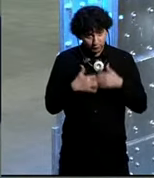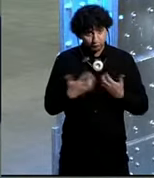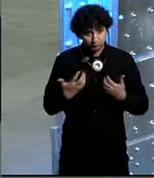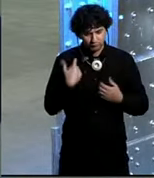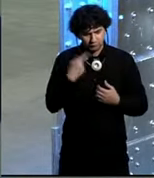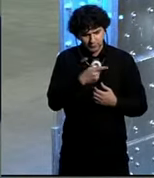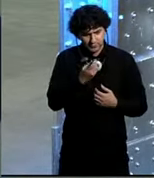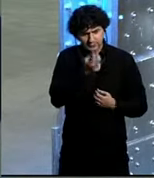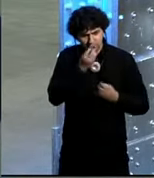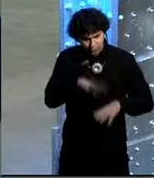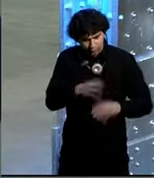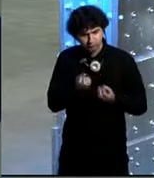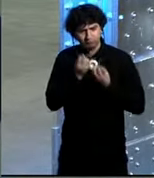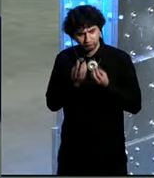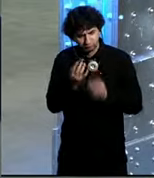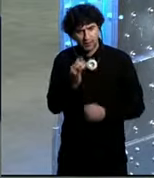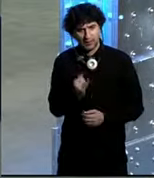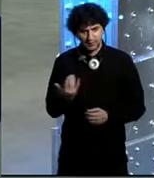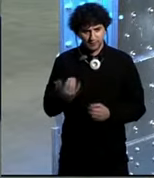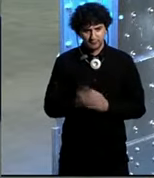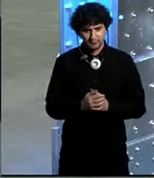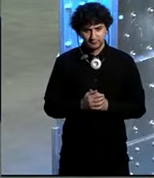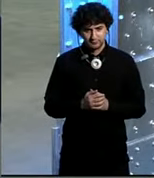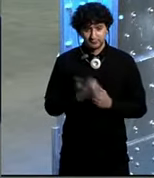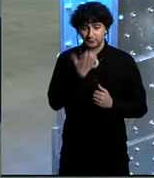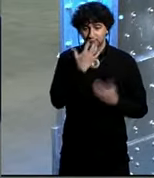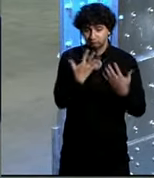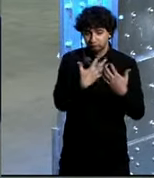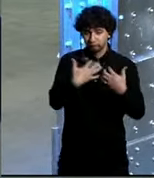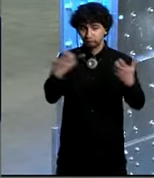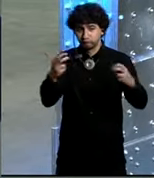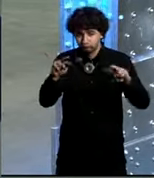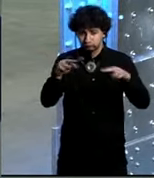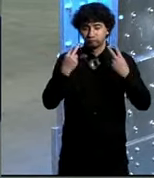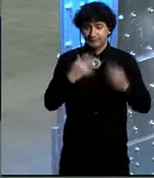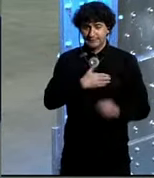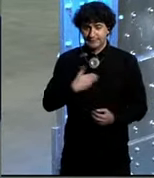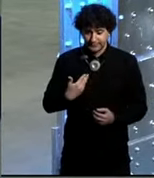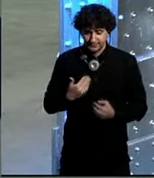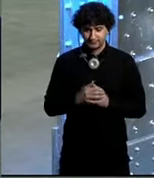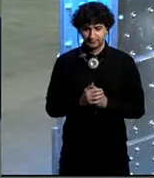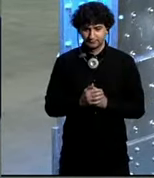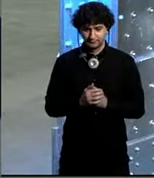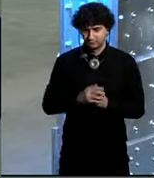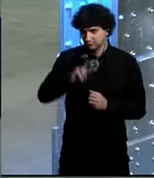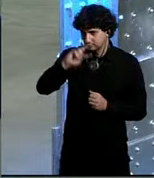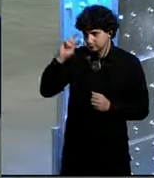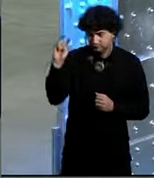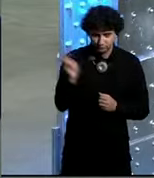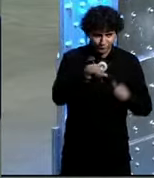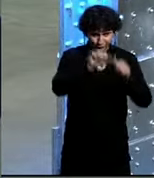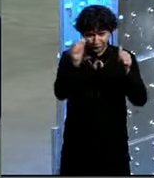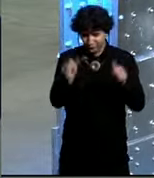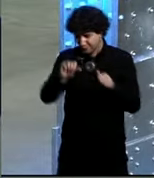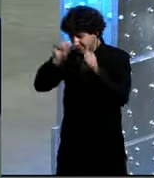you want to reach a certain audience, they are going to be on different platforms. They are going to be on different media, and you need to reach them somehow. So